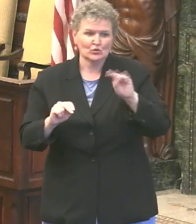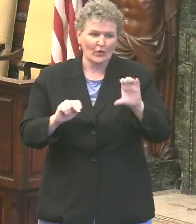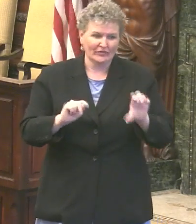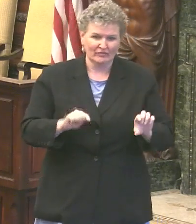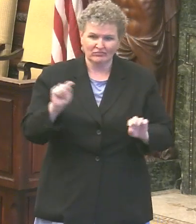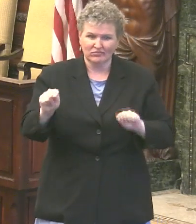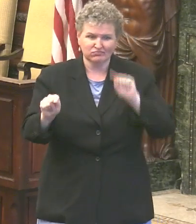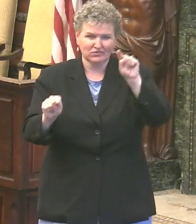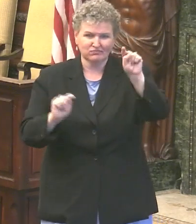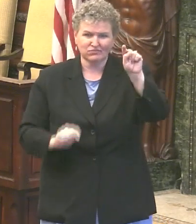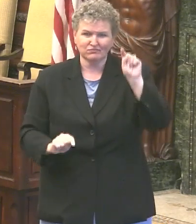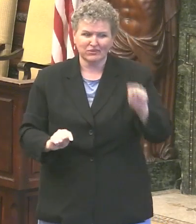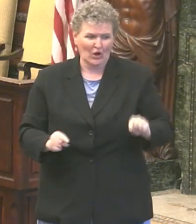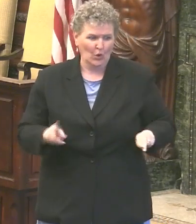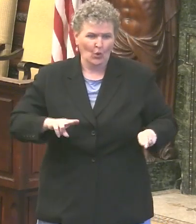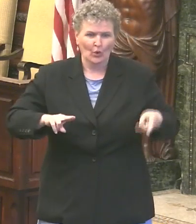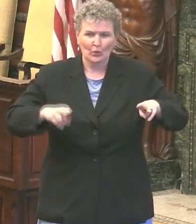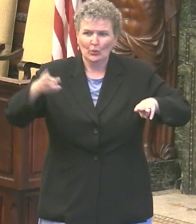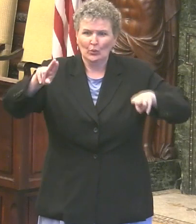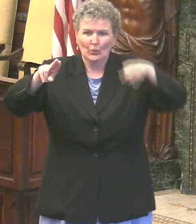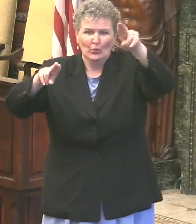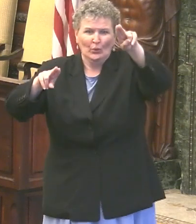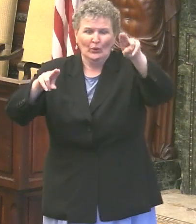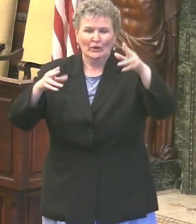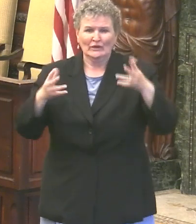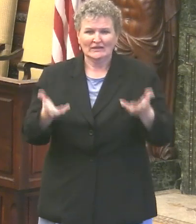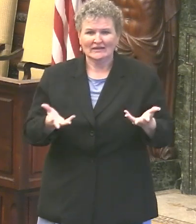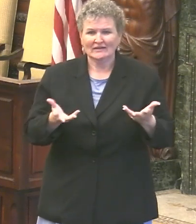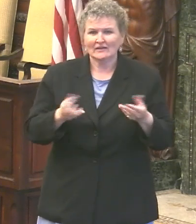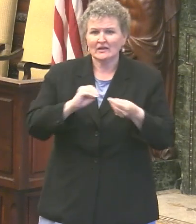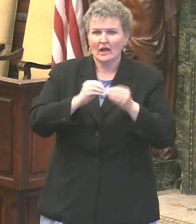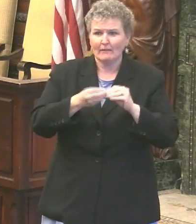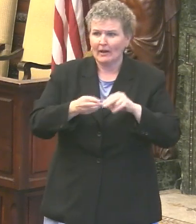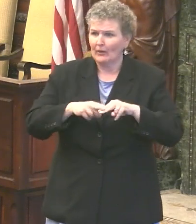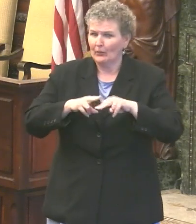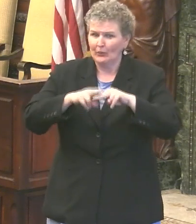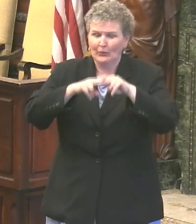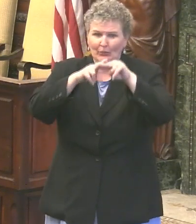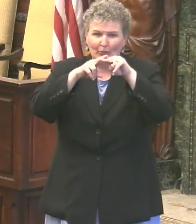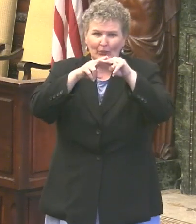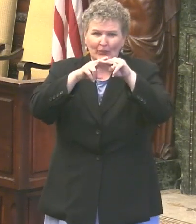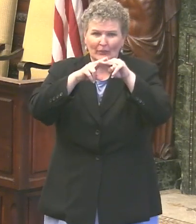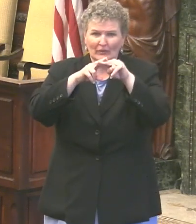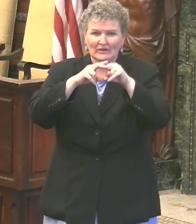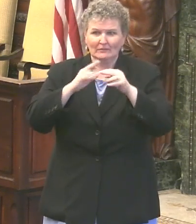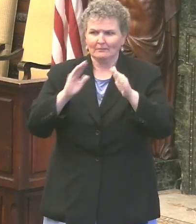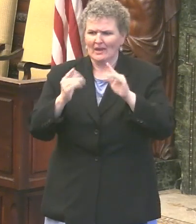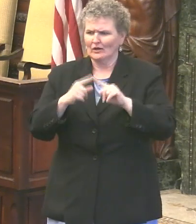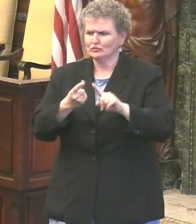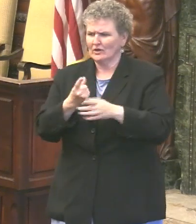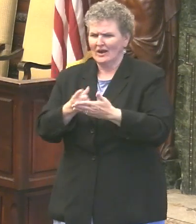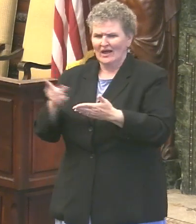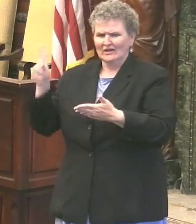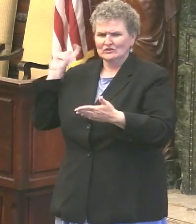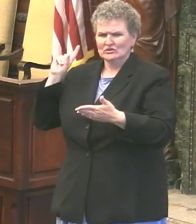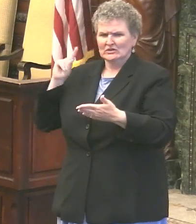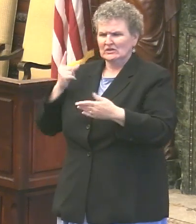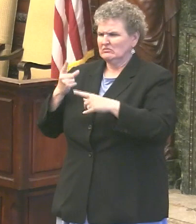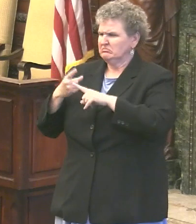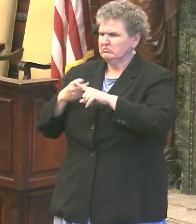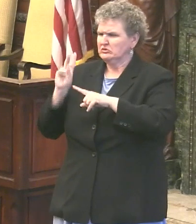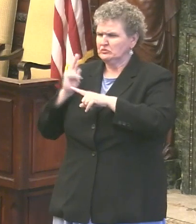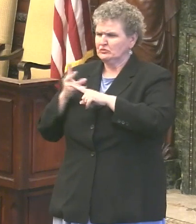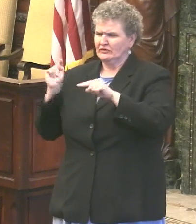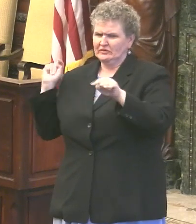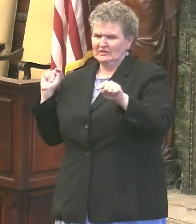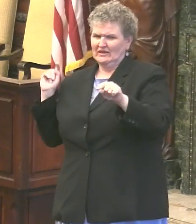Now, it's on a little more positive note. The rise is not quite as fast as it was a couple of weeks ago. And there's at least one state, Arizona, that seems to have peaked